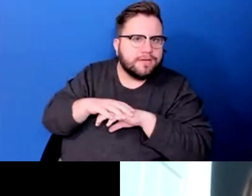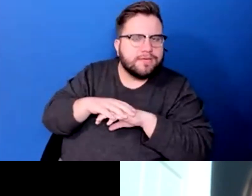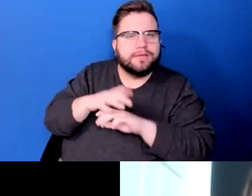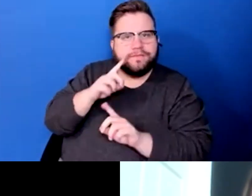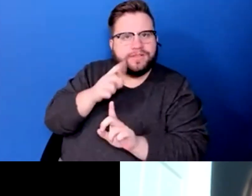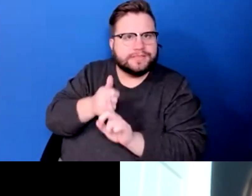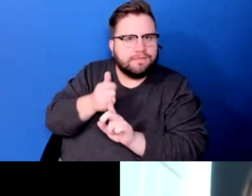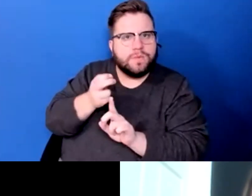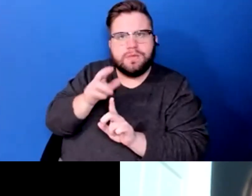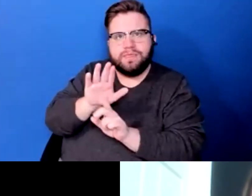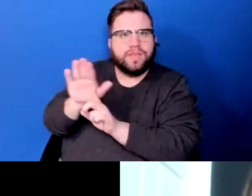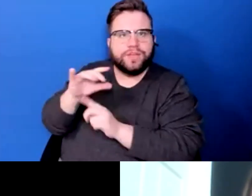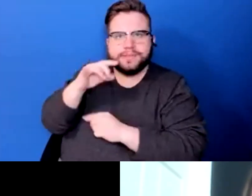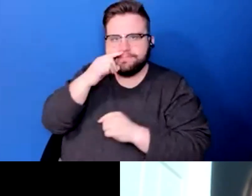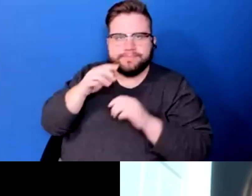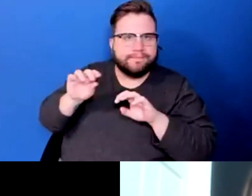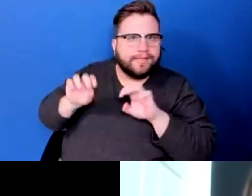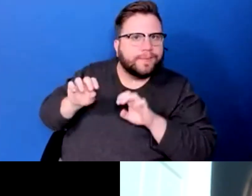children evaluated?